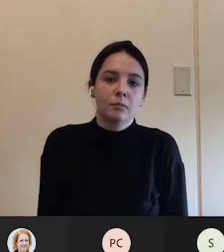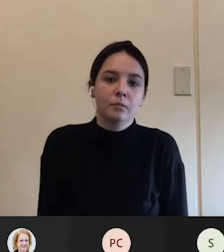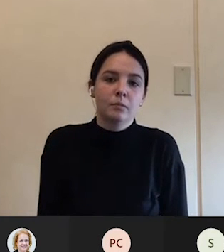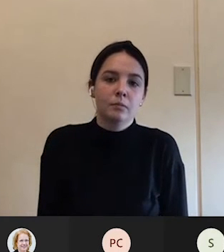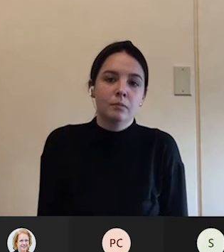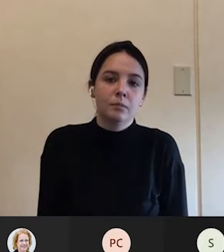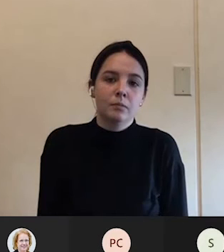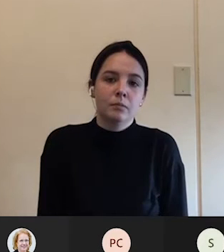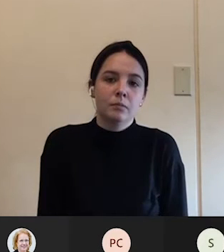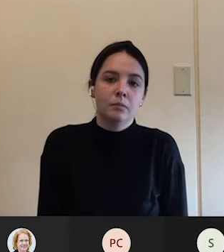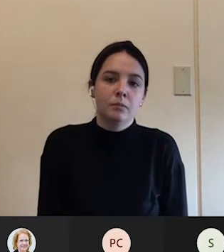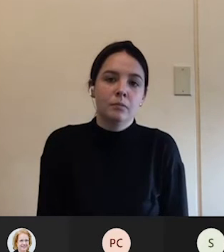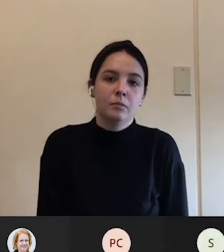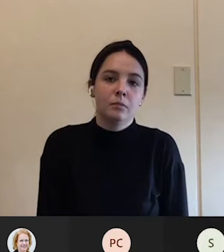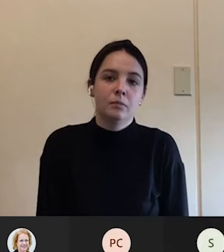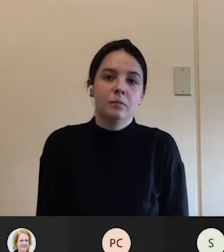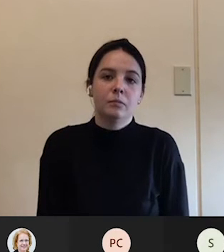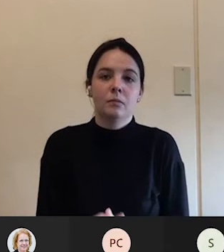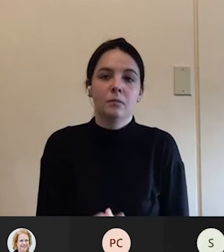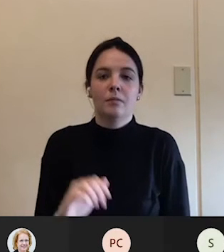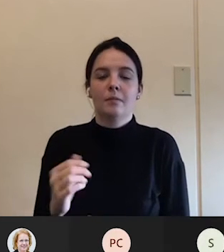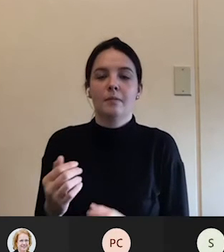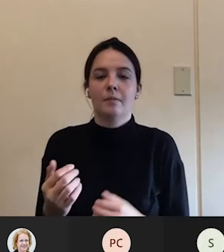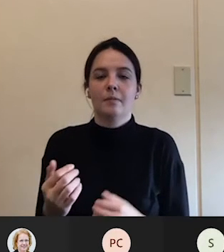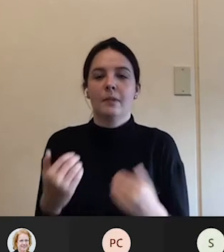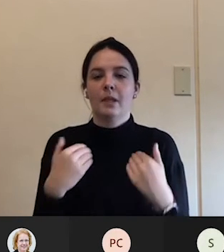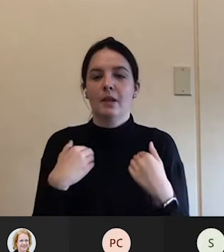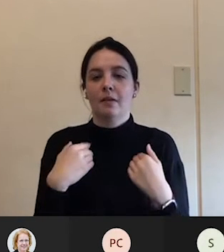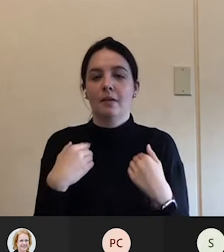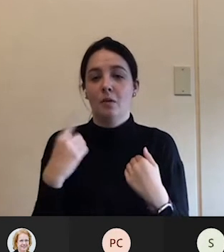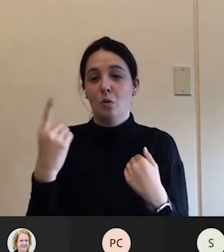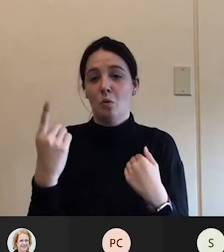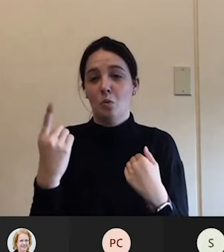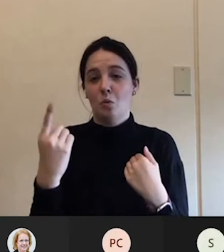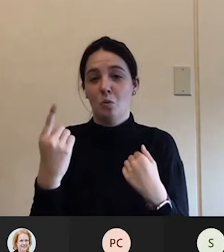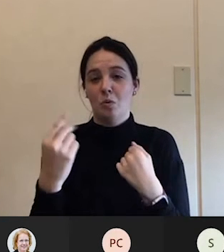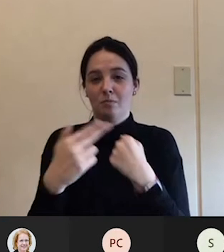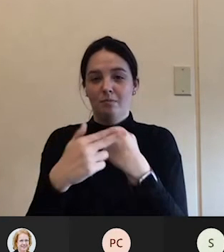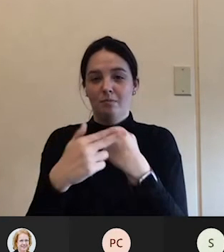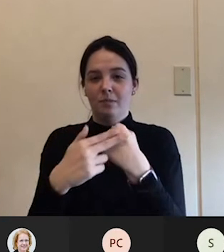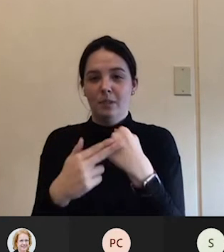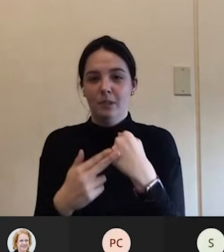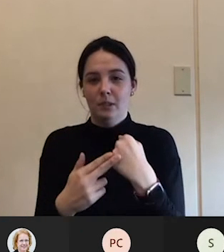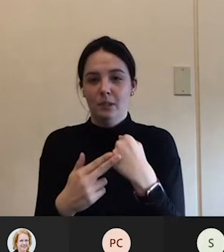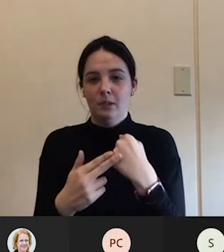Actually, here I took just 1 piece of tape, trying to be conservative.